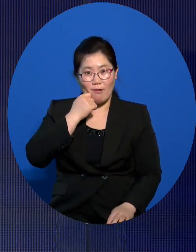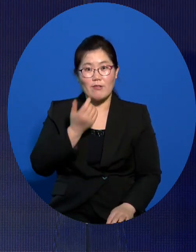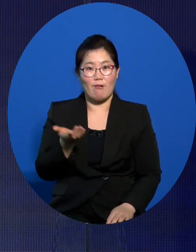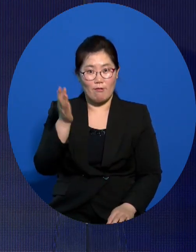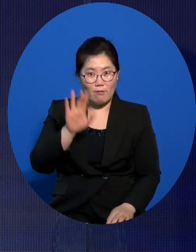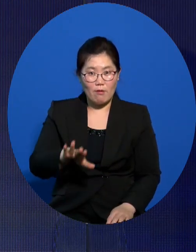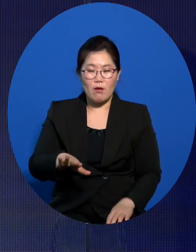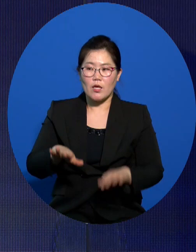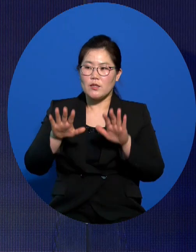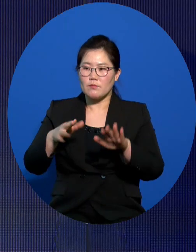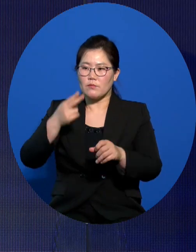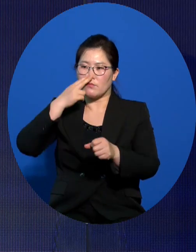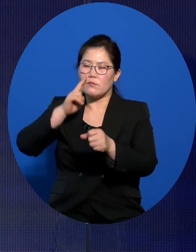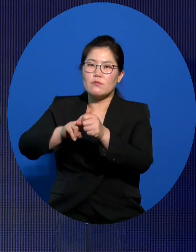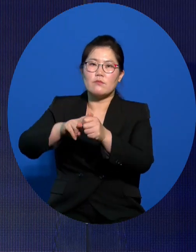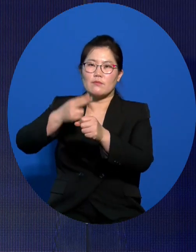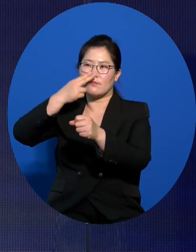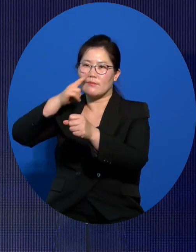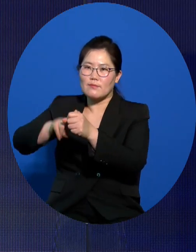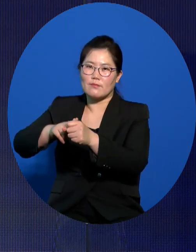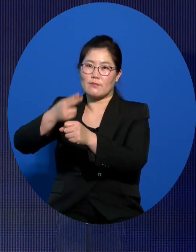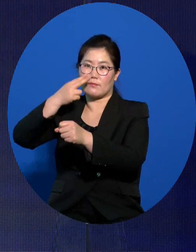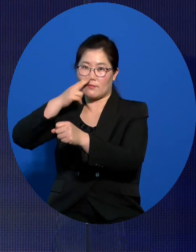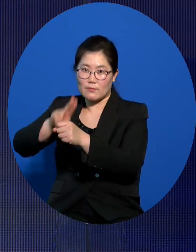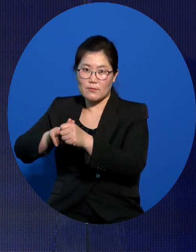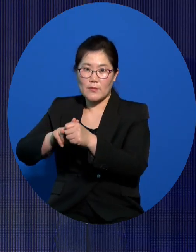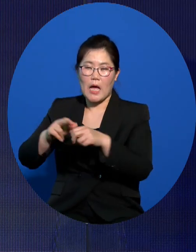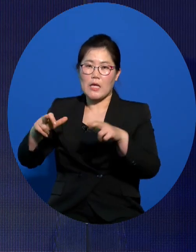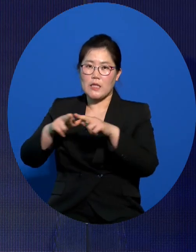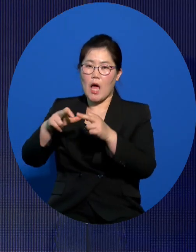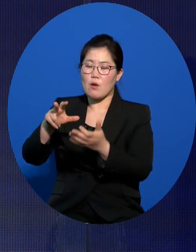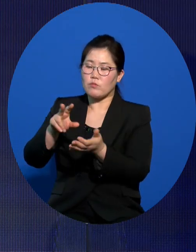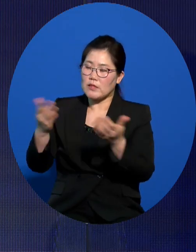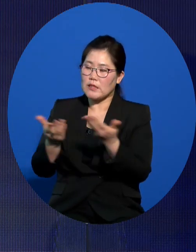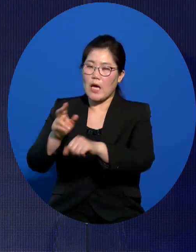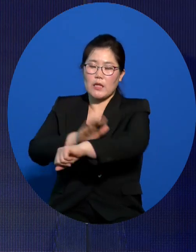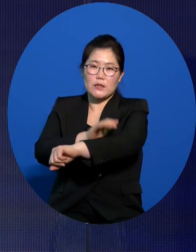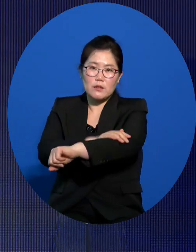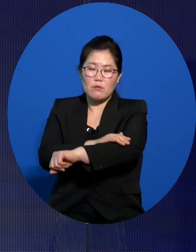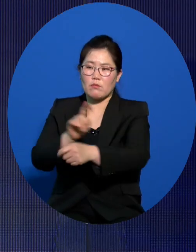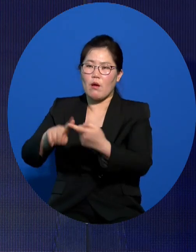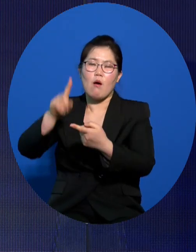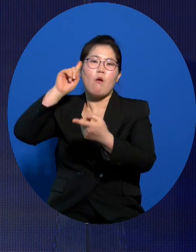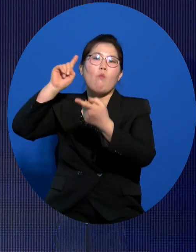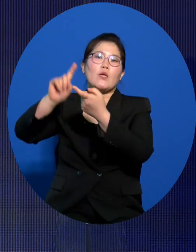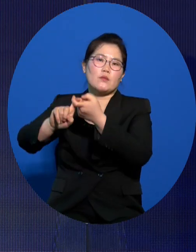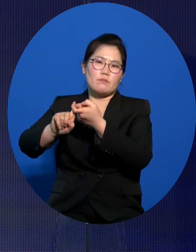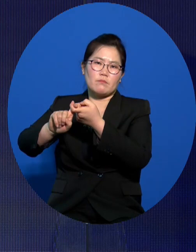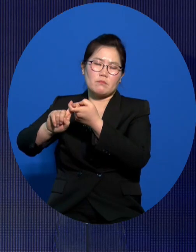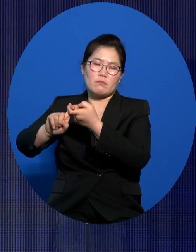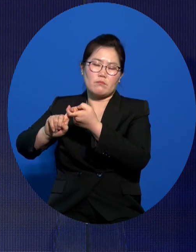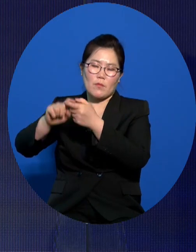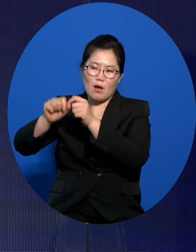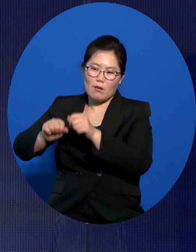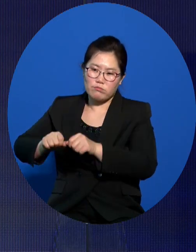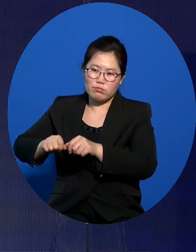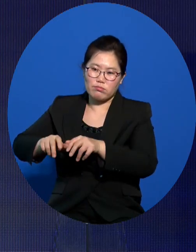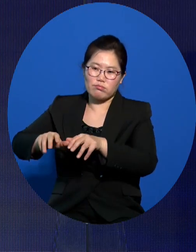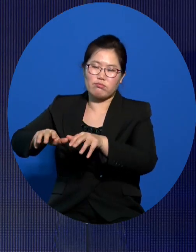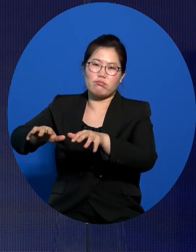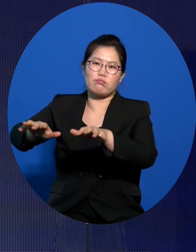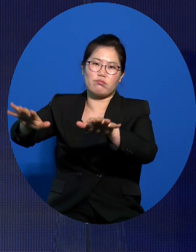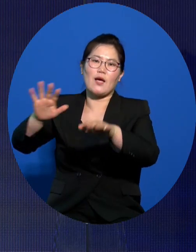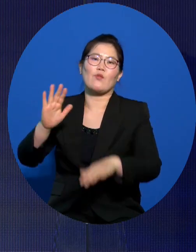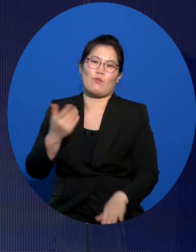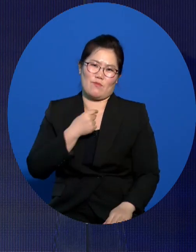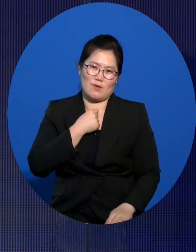but we're trying to make attempts. And when we're trying something new at the private sector, then I think that we can actually increase